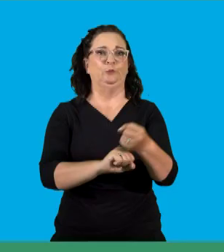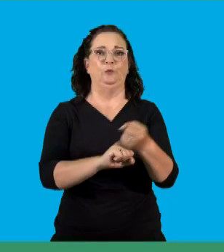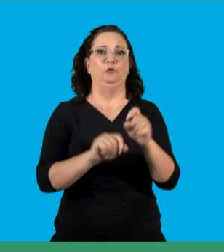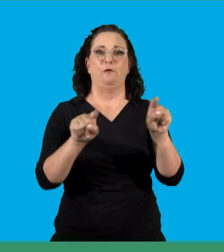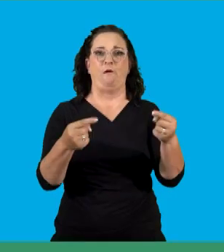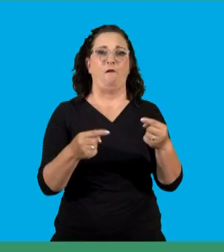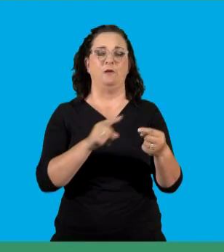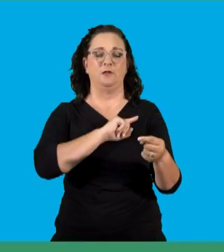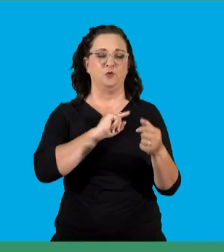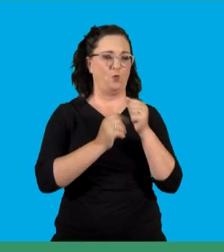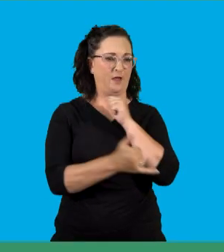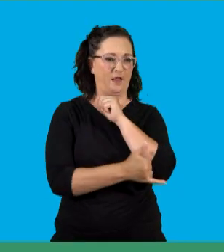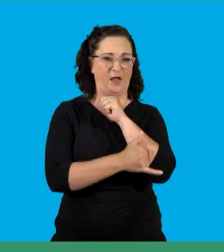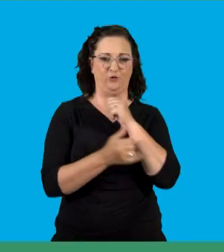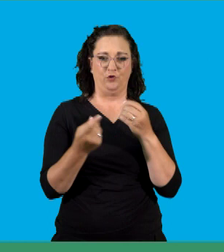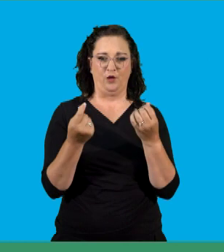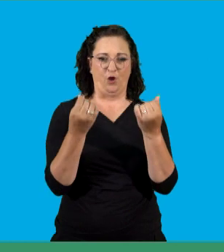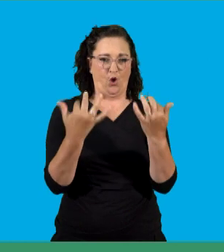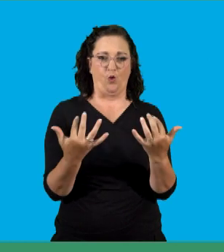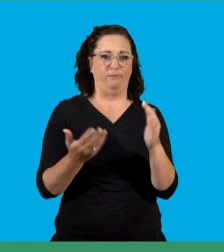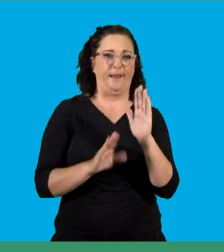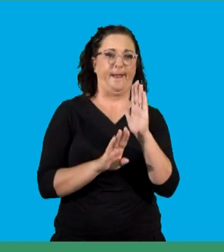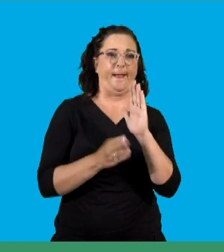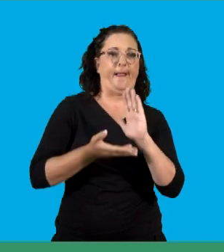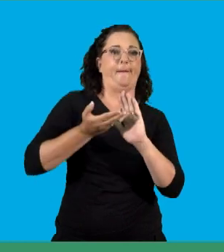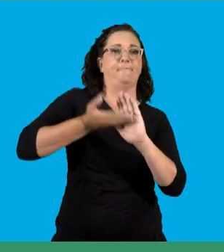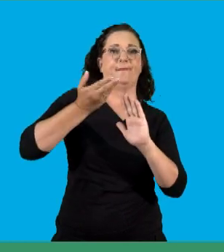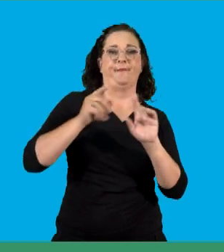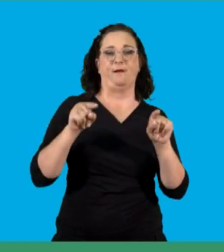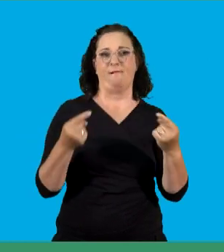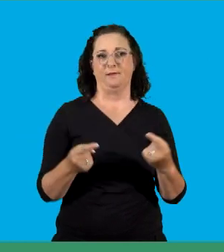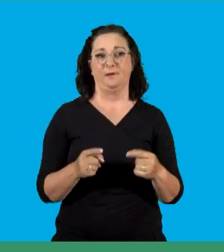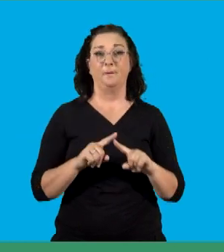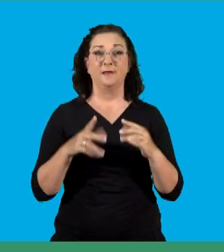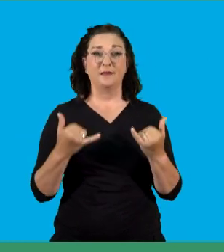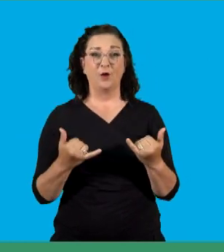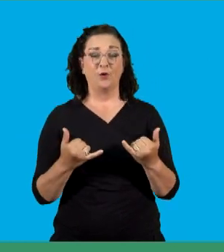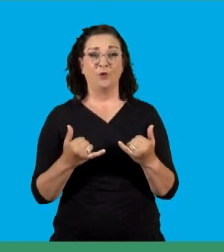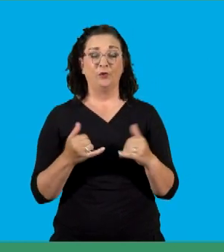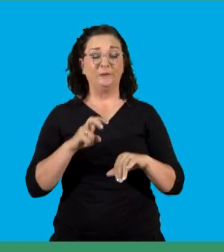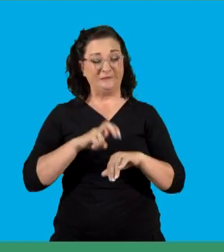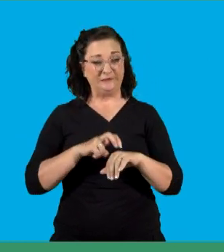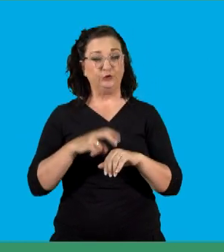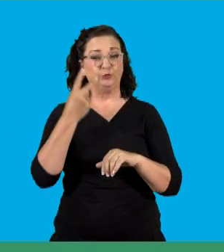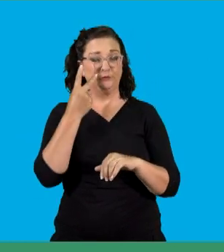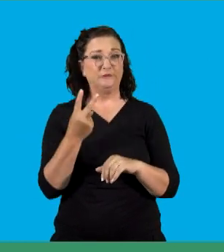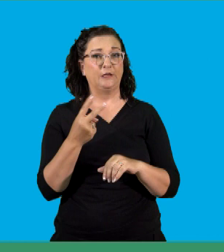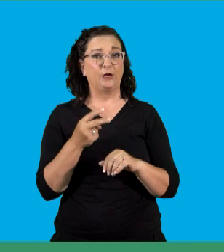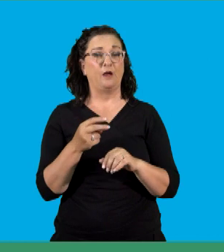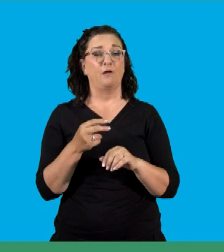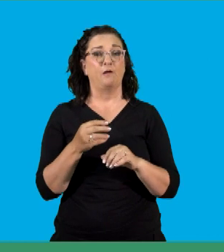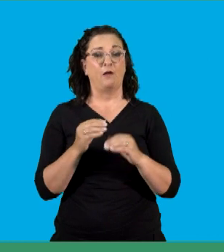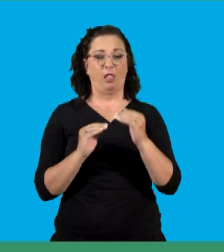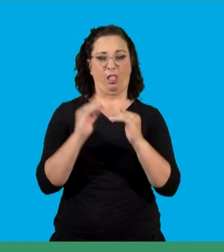economy. Businesses spend more money on social responsibility programs to address inequality